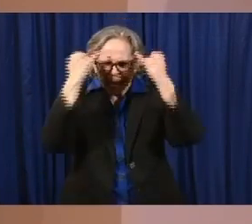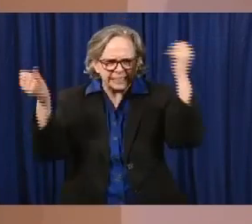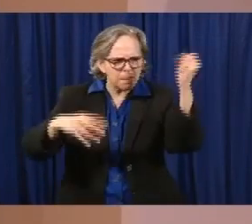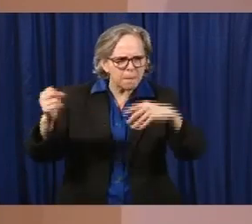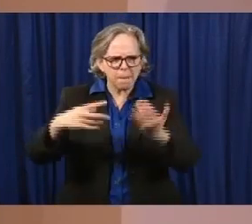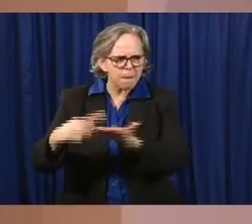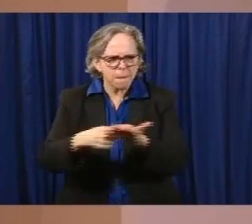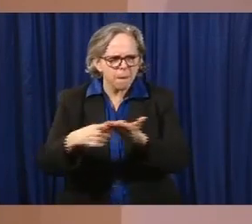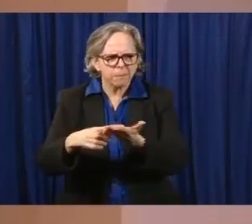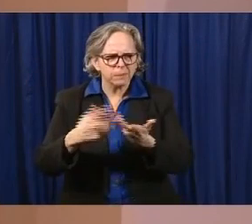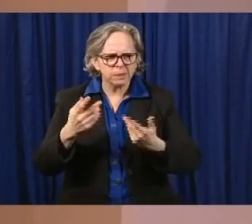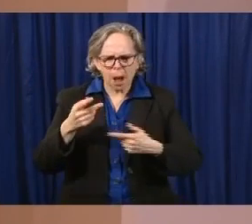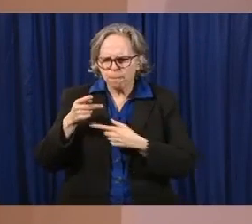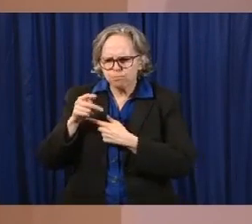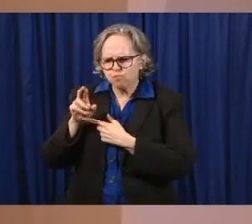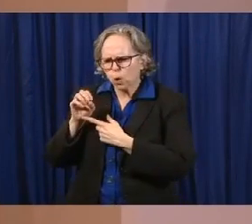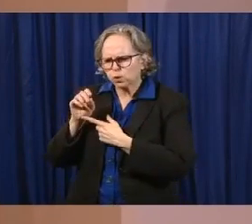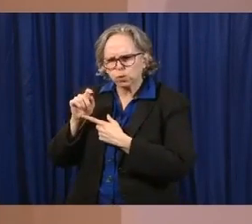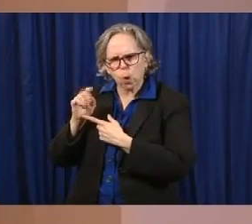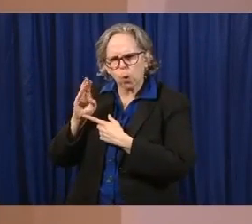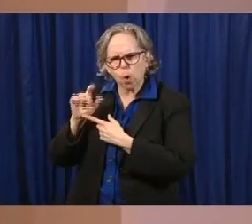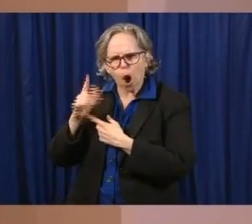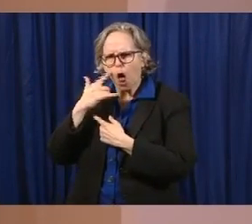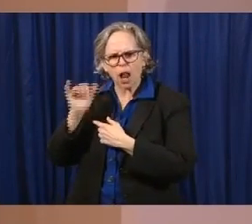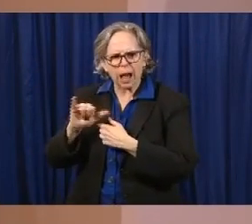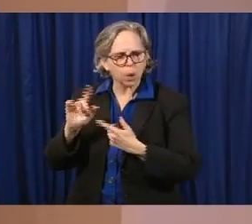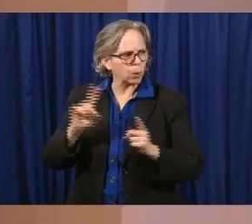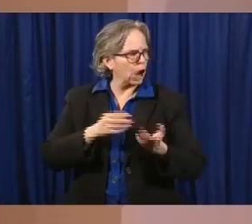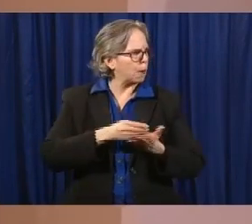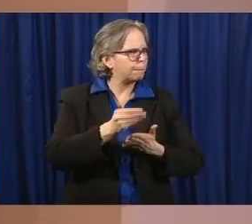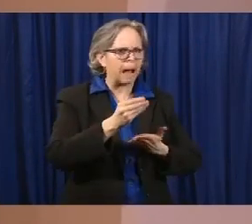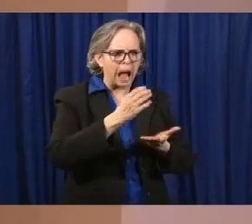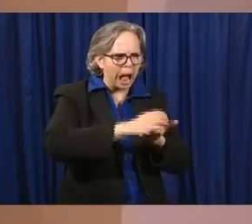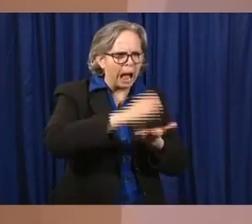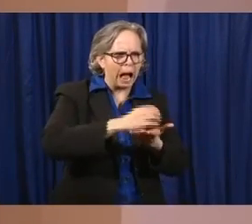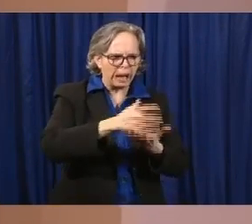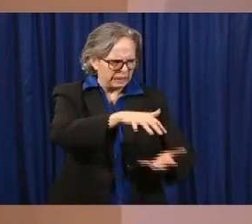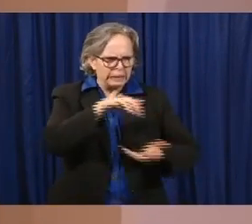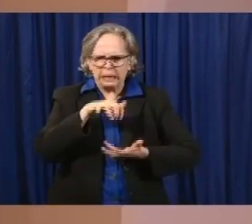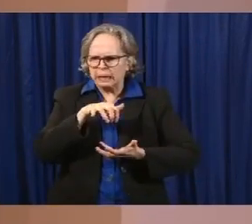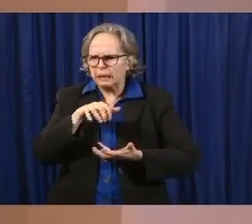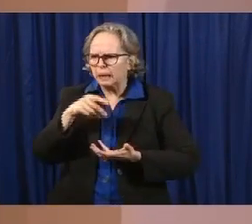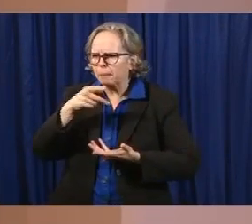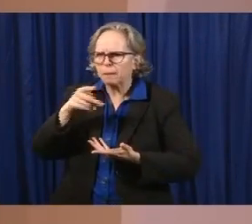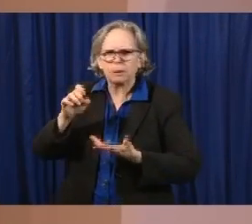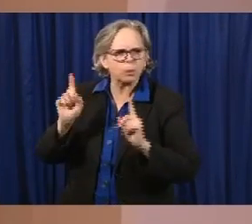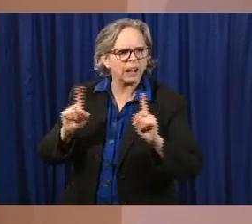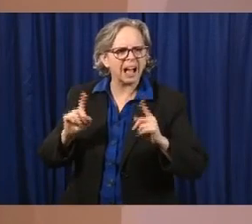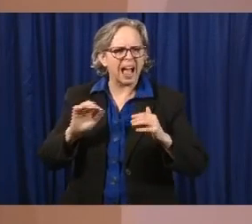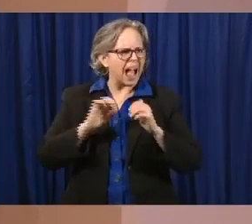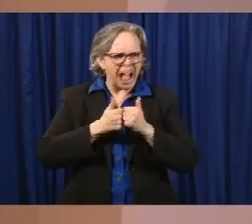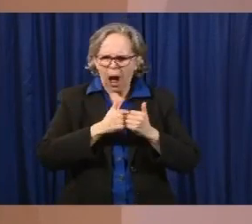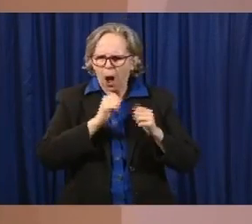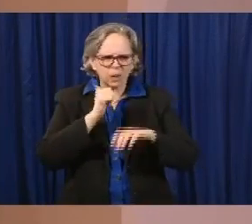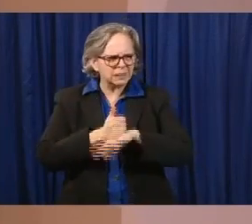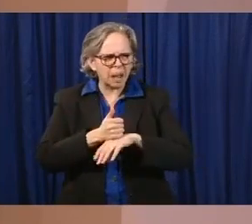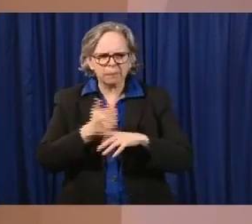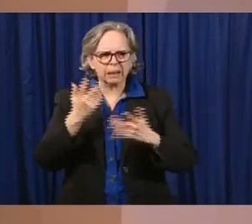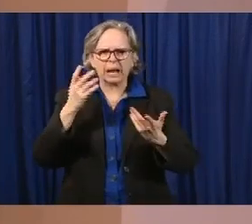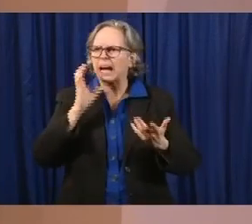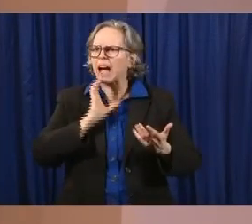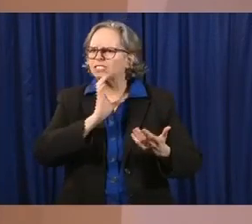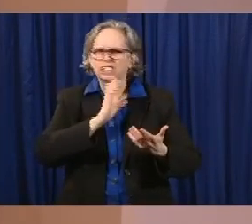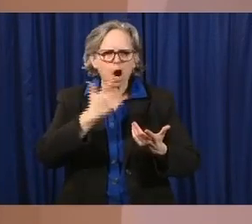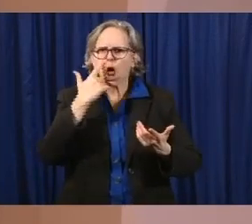They're talking about how to source it, how to create the workspace, in your cafeterias and other things that you're going to need to do